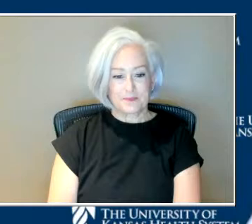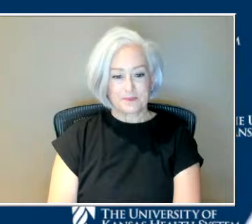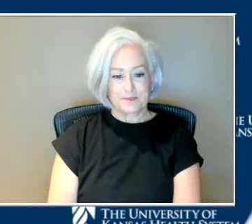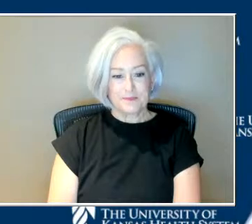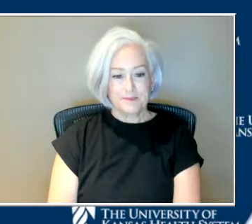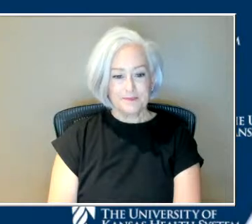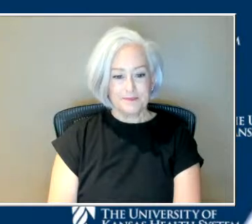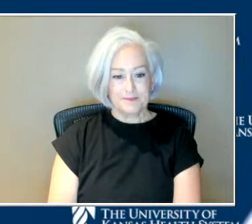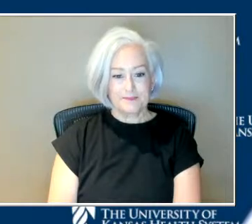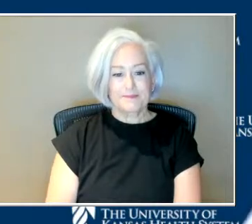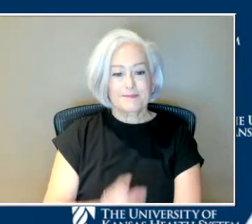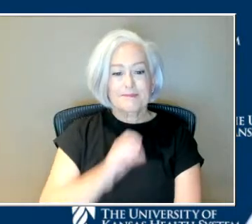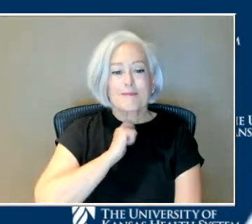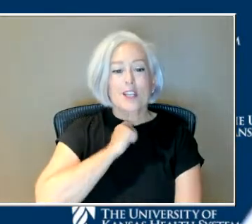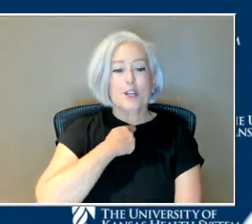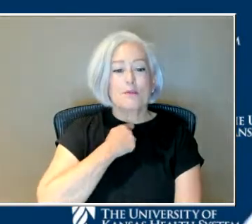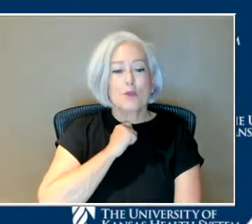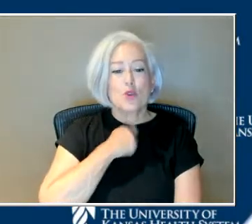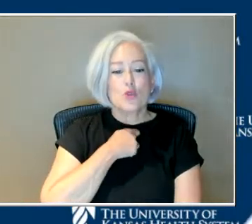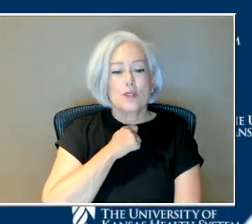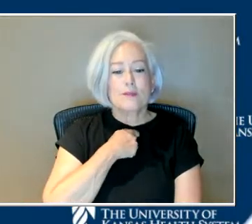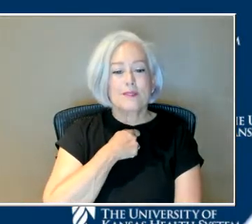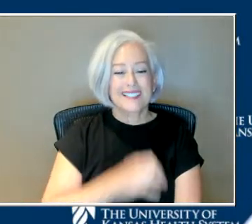Think you're on mute.